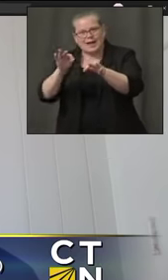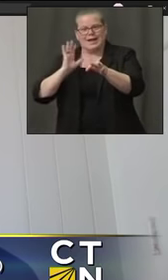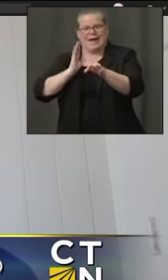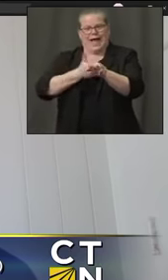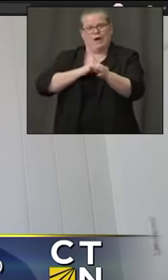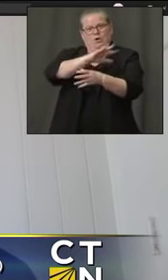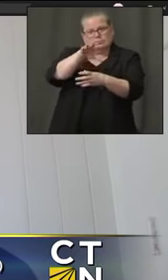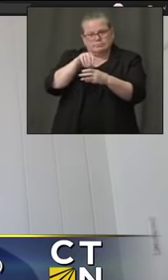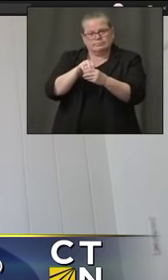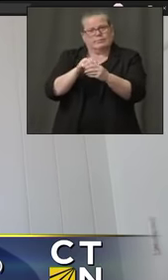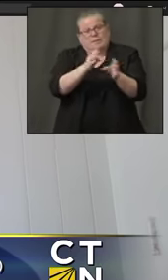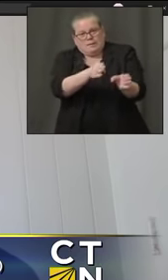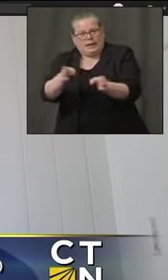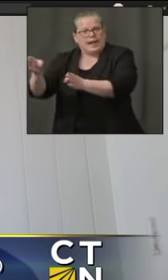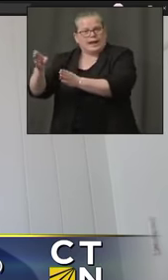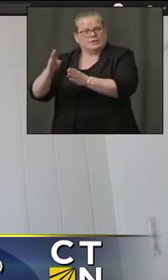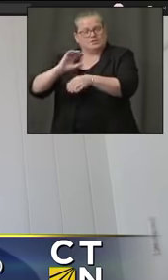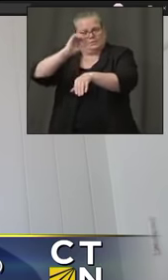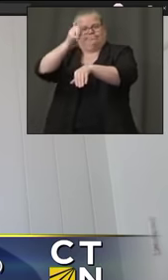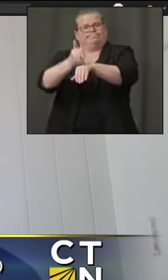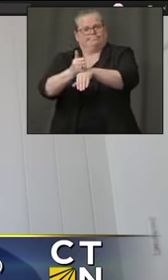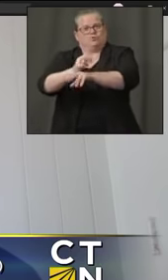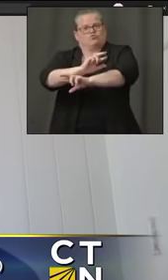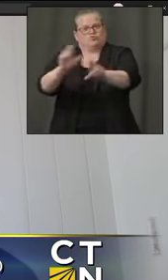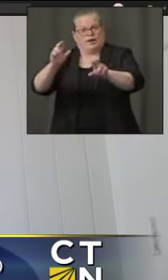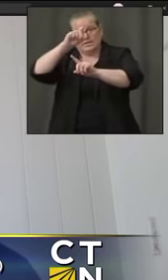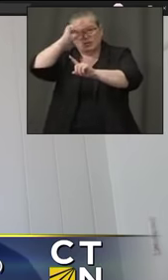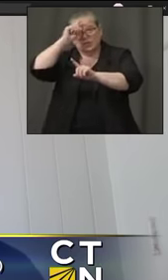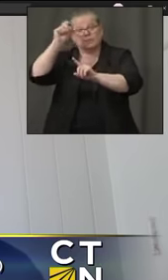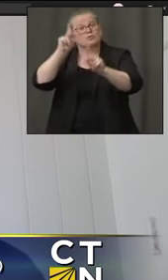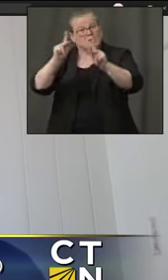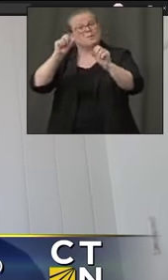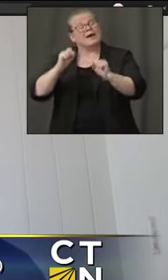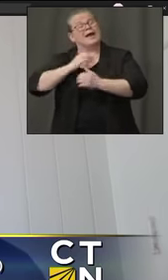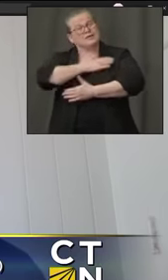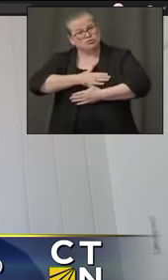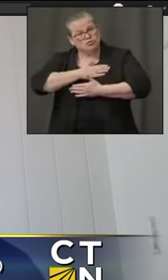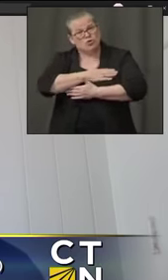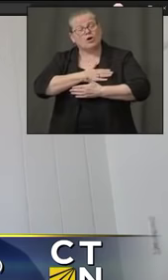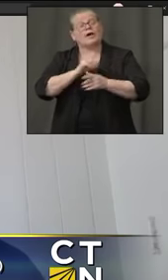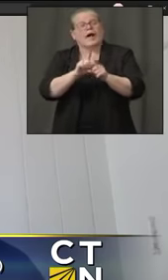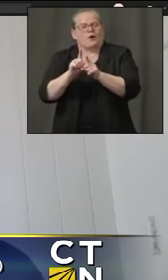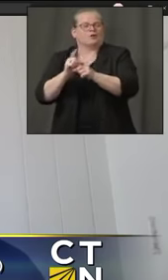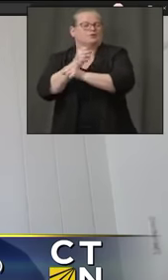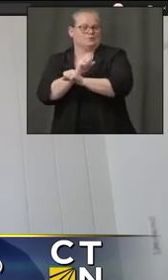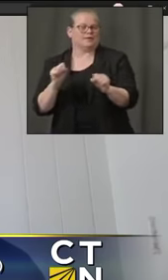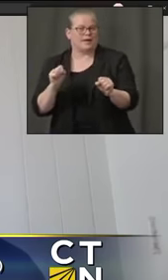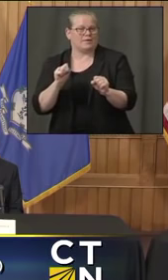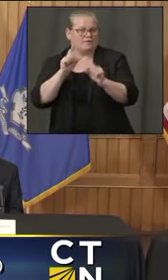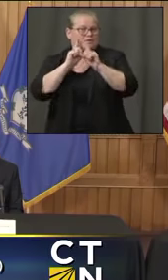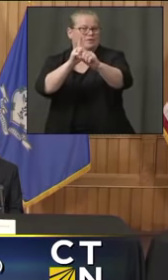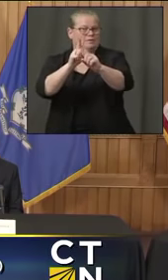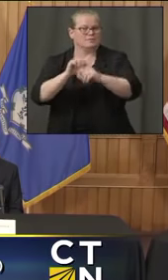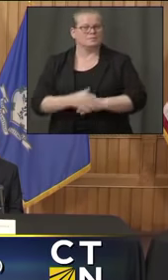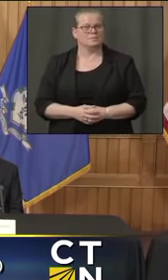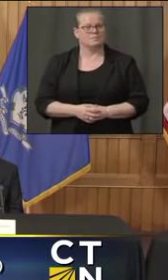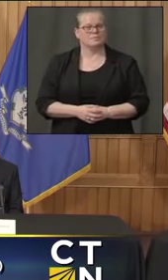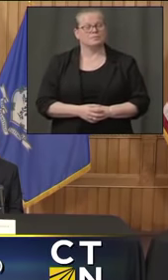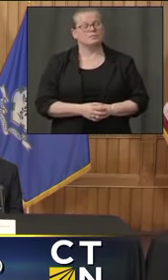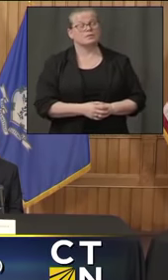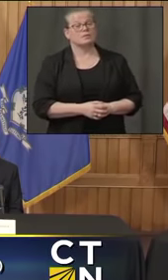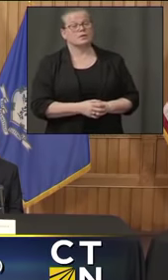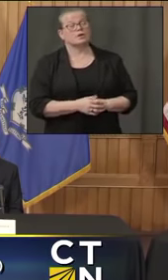enjoy the summer as we head into it, but do so safely. One last thing also, Governor, what can you tell